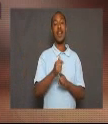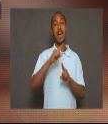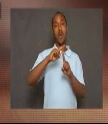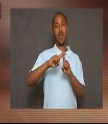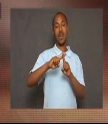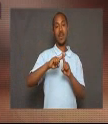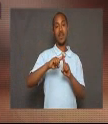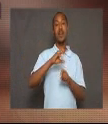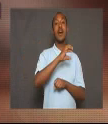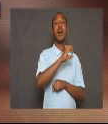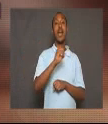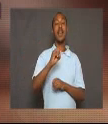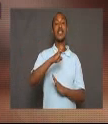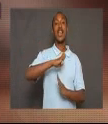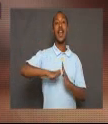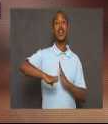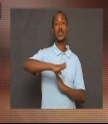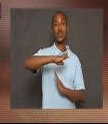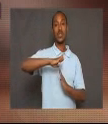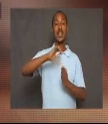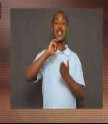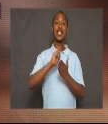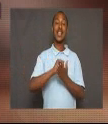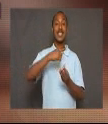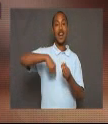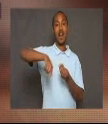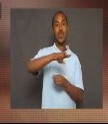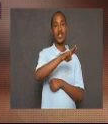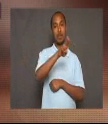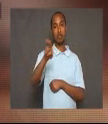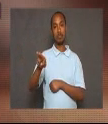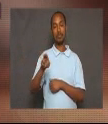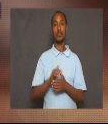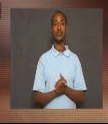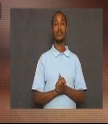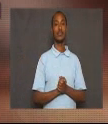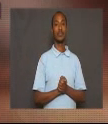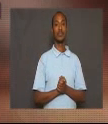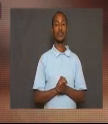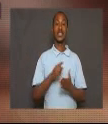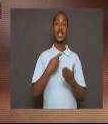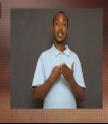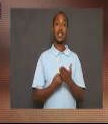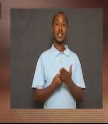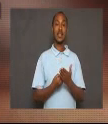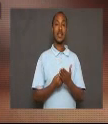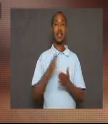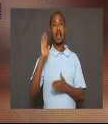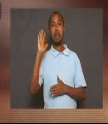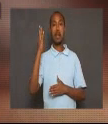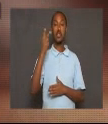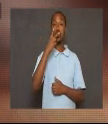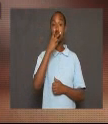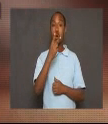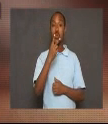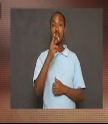ions and the electrons that surround them. This image shows a